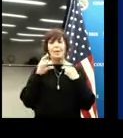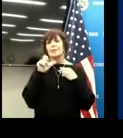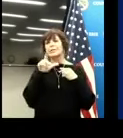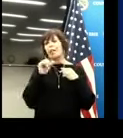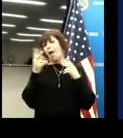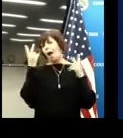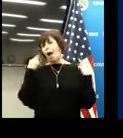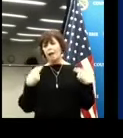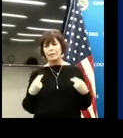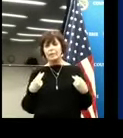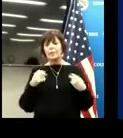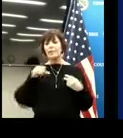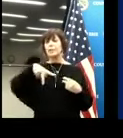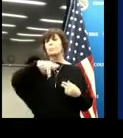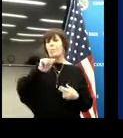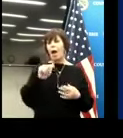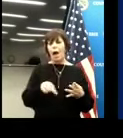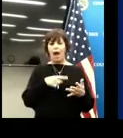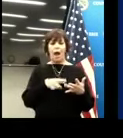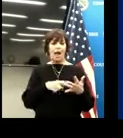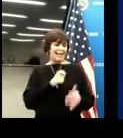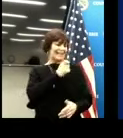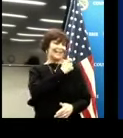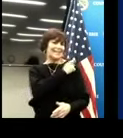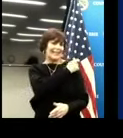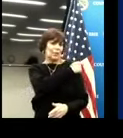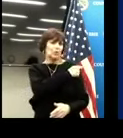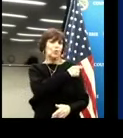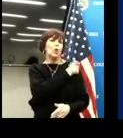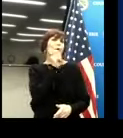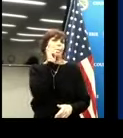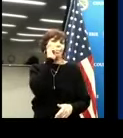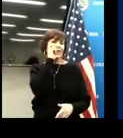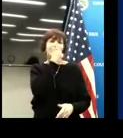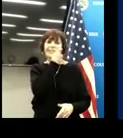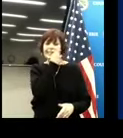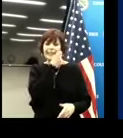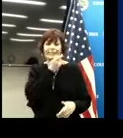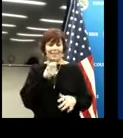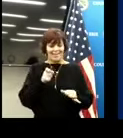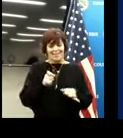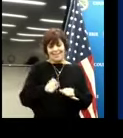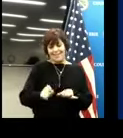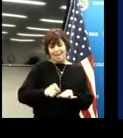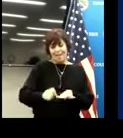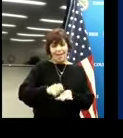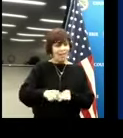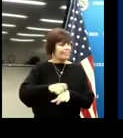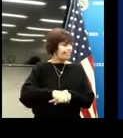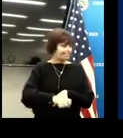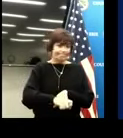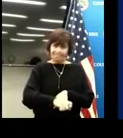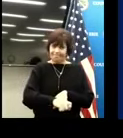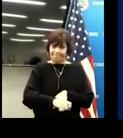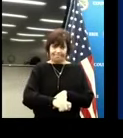salons, spas, tattoo or piercing parlors, nail technicians and nail